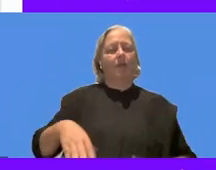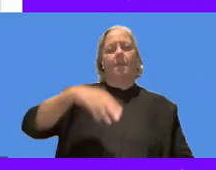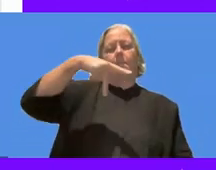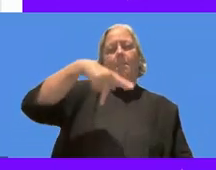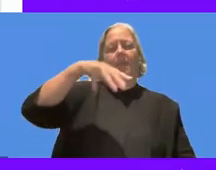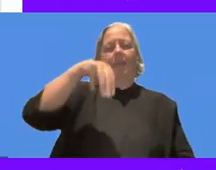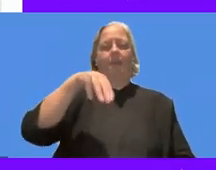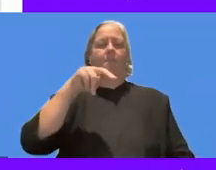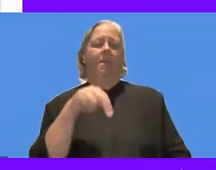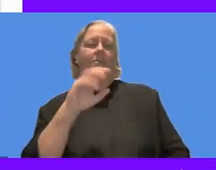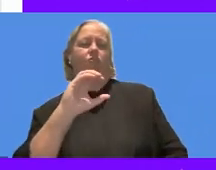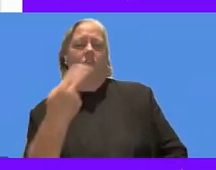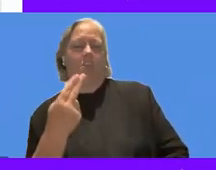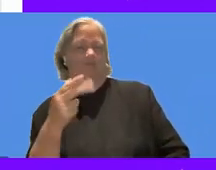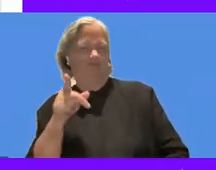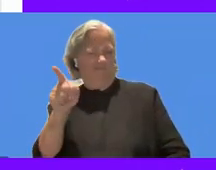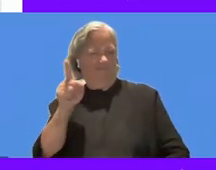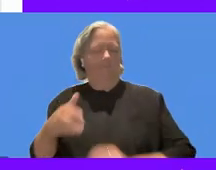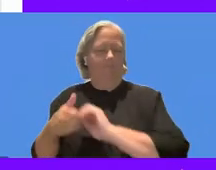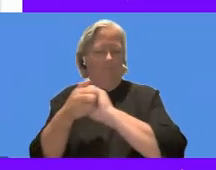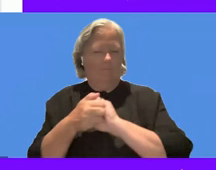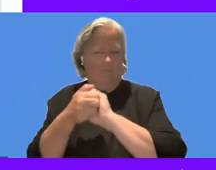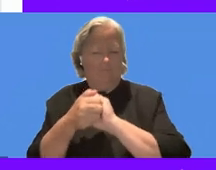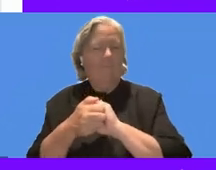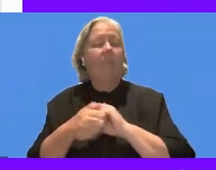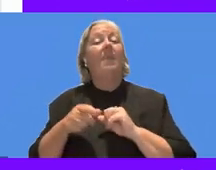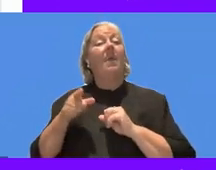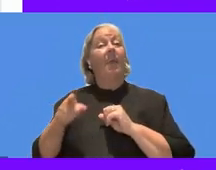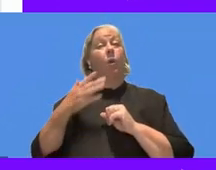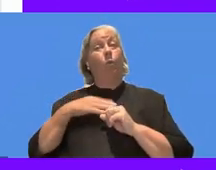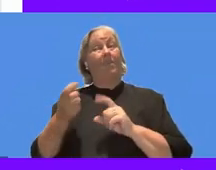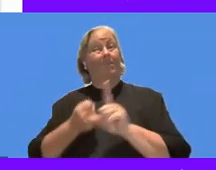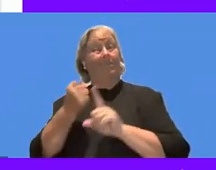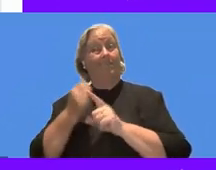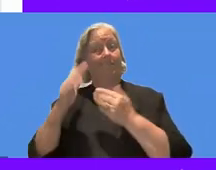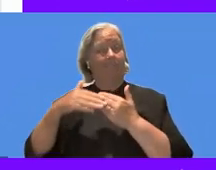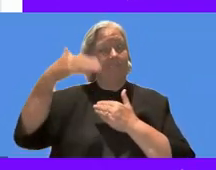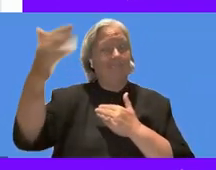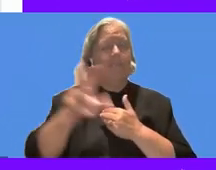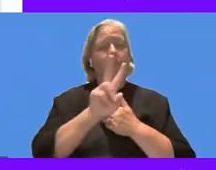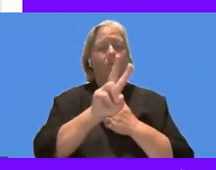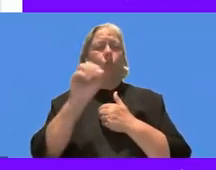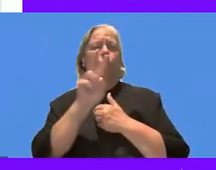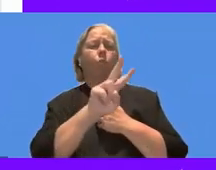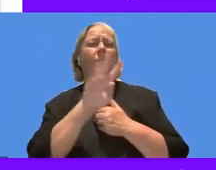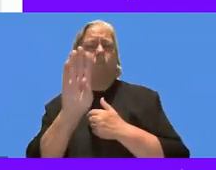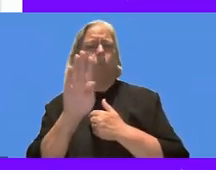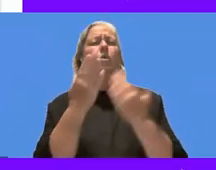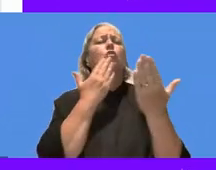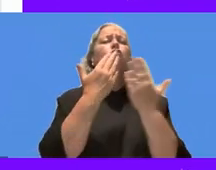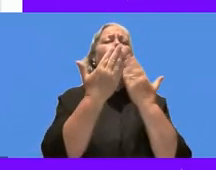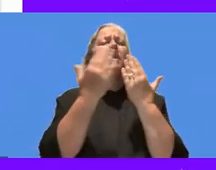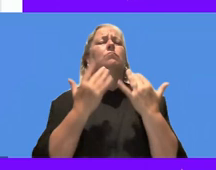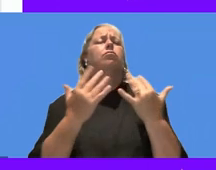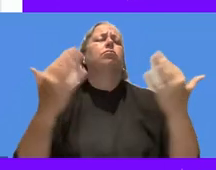leads up to the UN Summit of the Future in 2024. Now, besides the campaign, we also have the Global